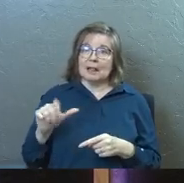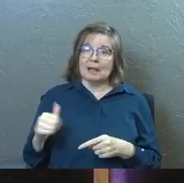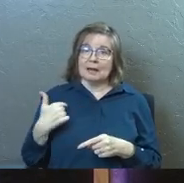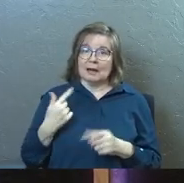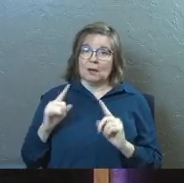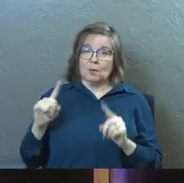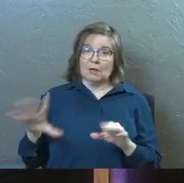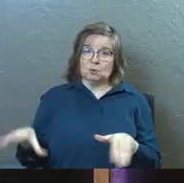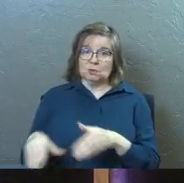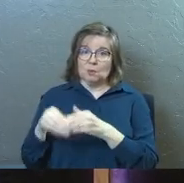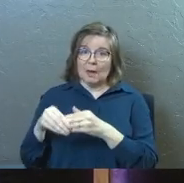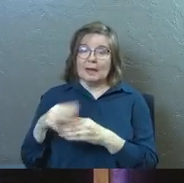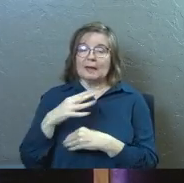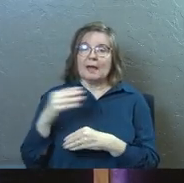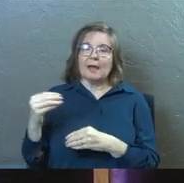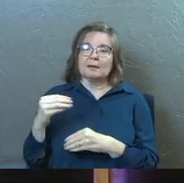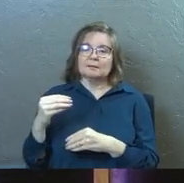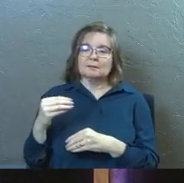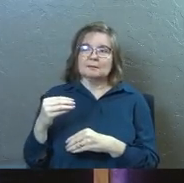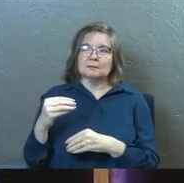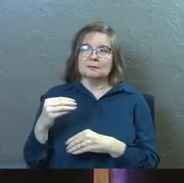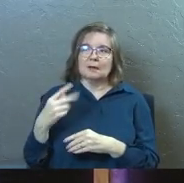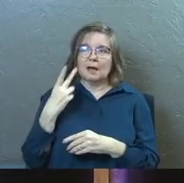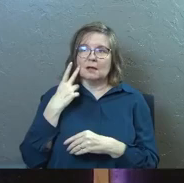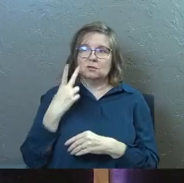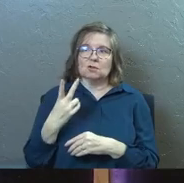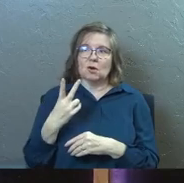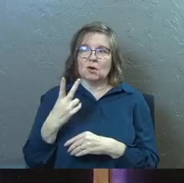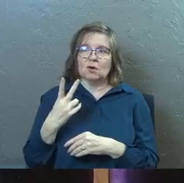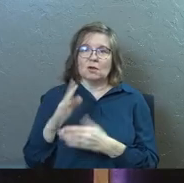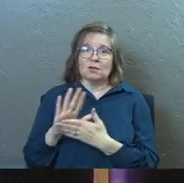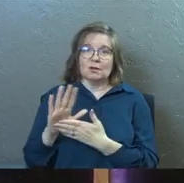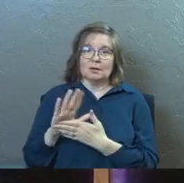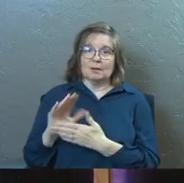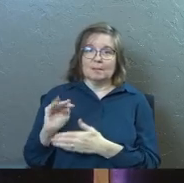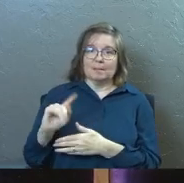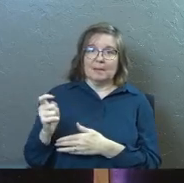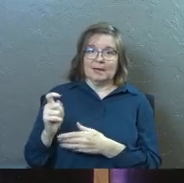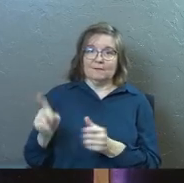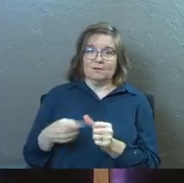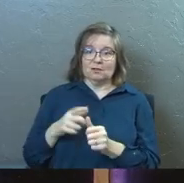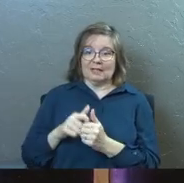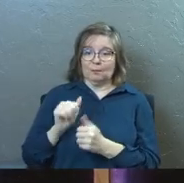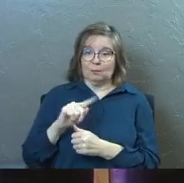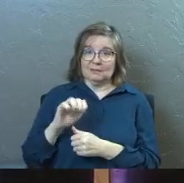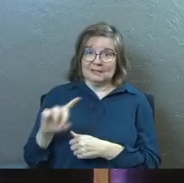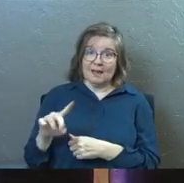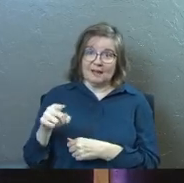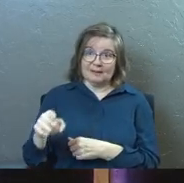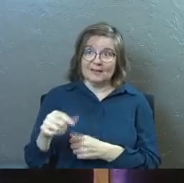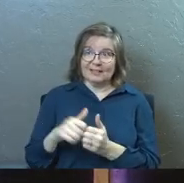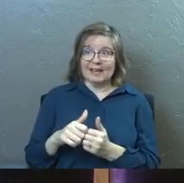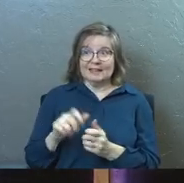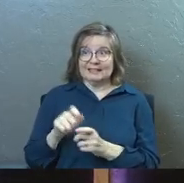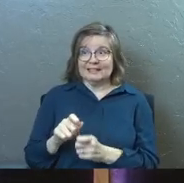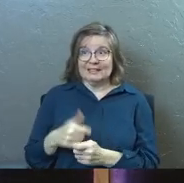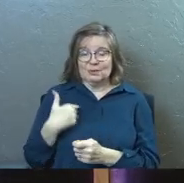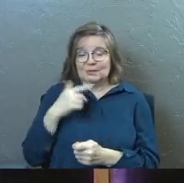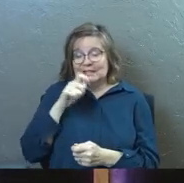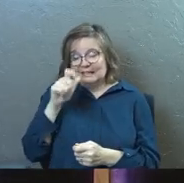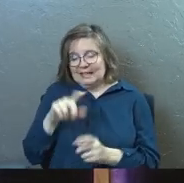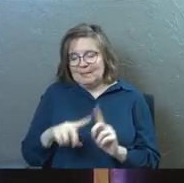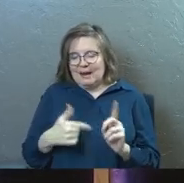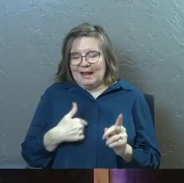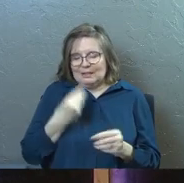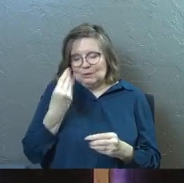and I went to his wedding, and I saw the movie The Matrix for the first time with Todd. That's a detail you didn't need,